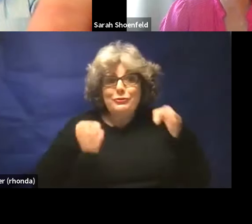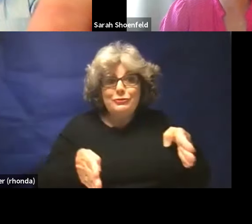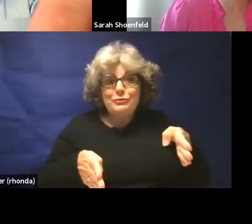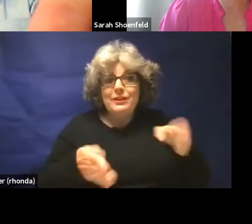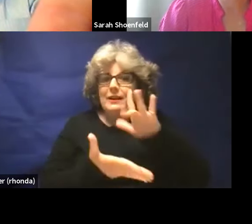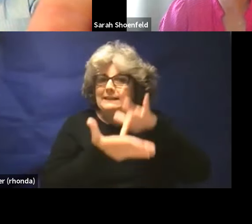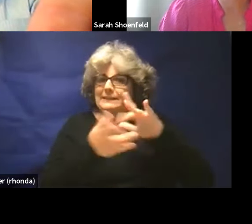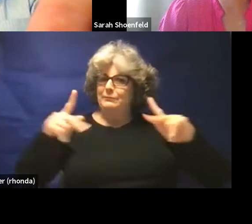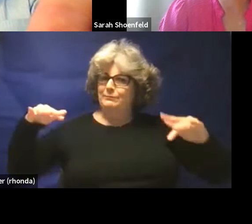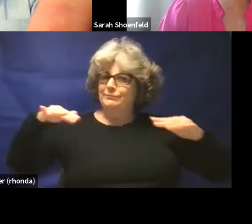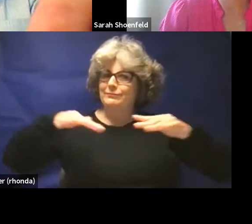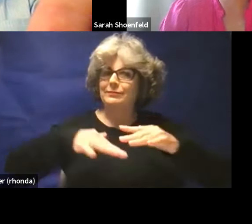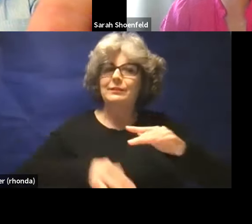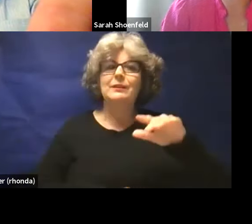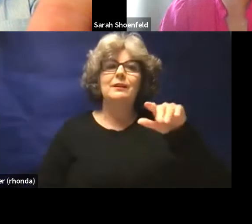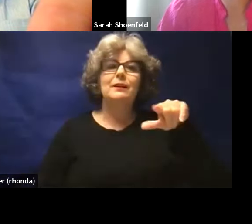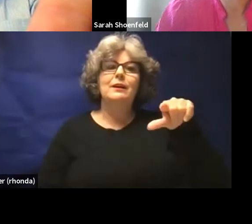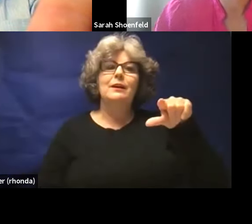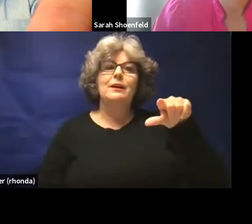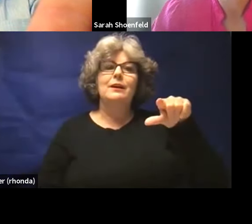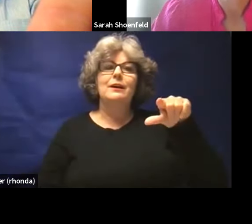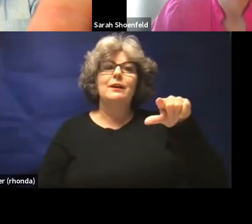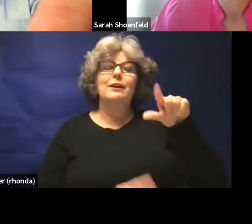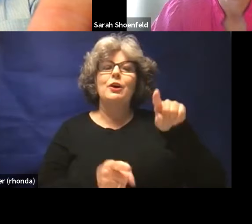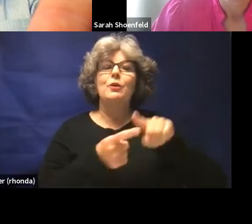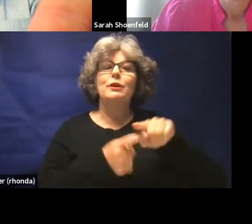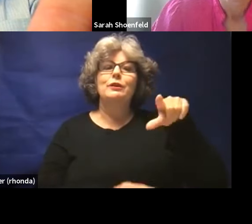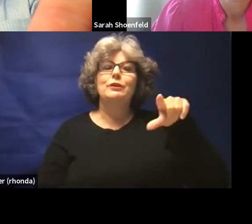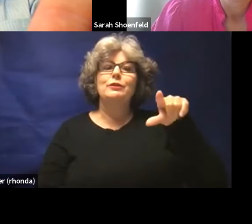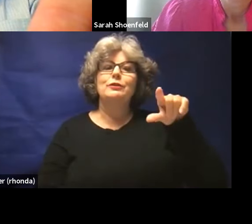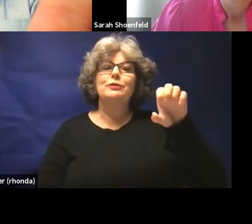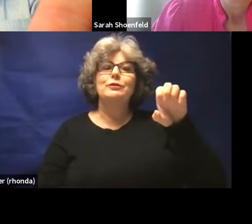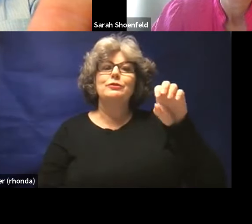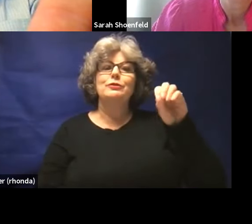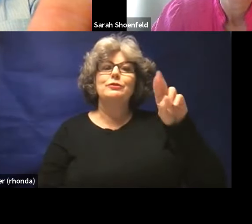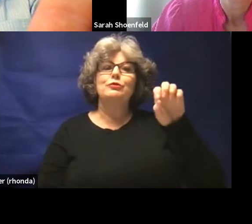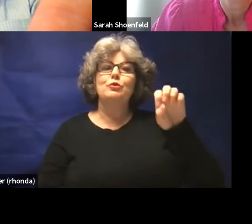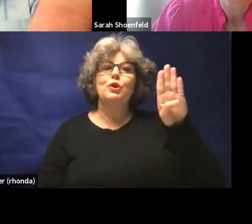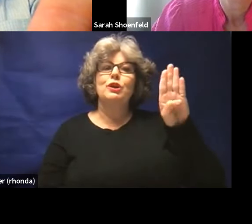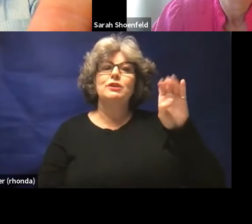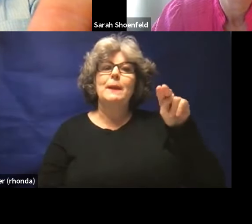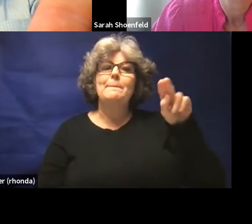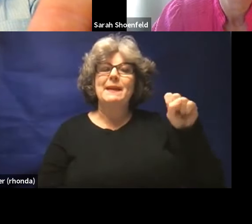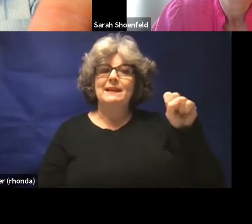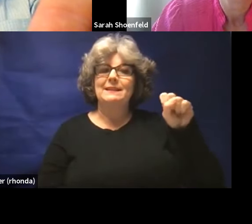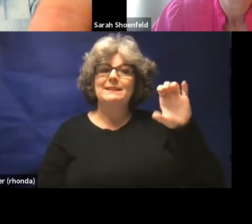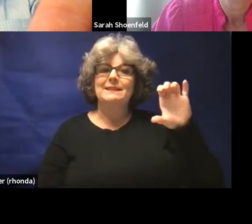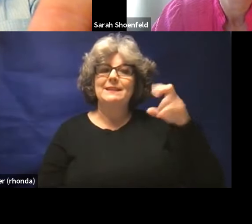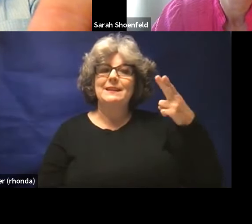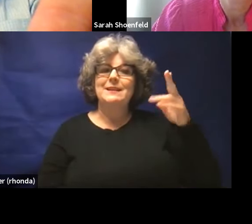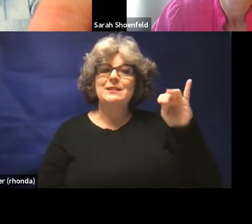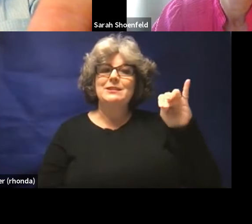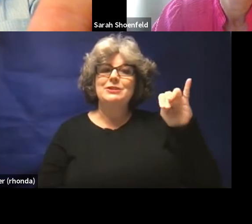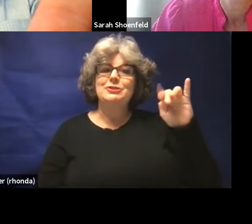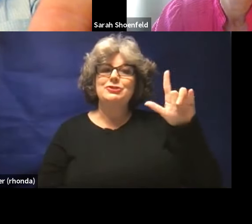center. I remember going to Ben's Chili Bowl for the first time, and way back when, and all the meanings it had for us coming out from